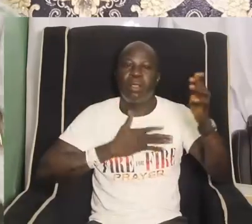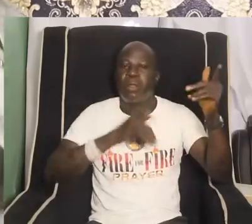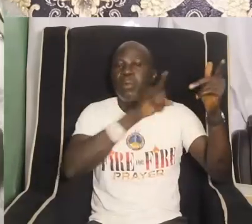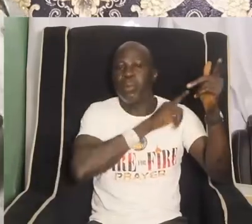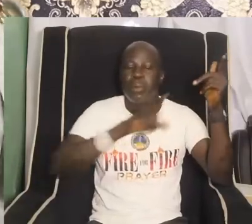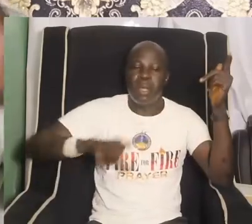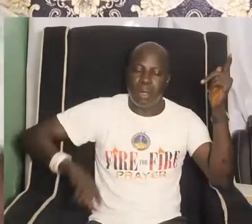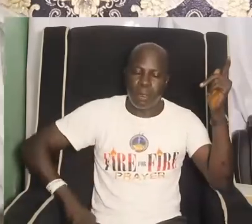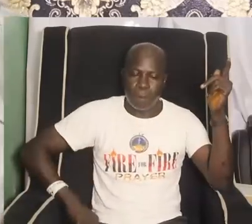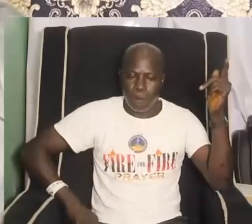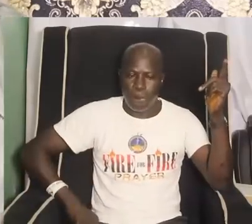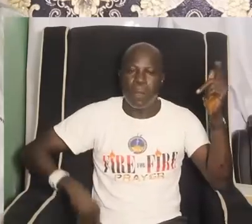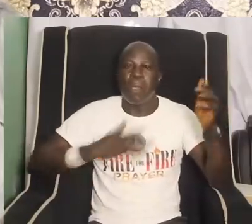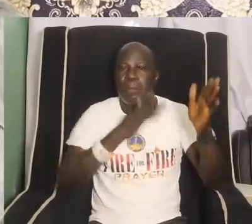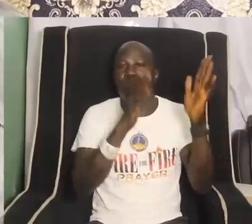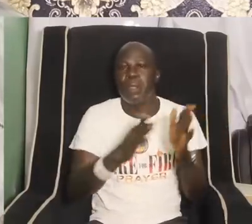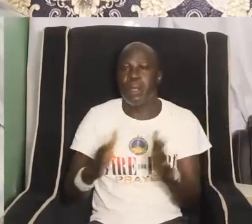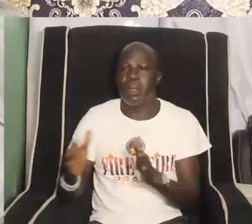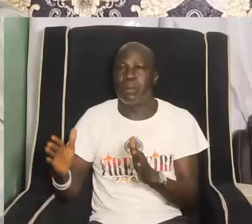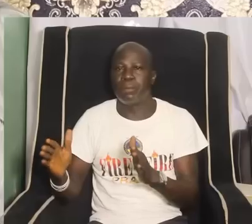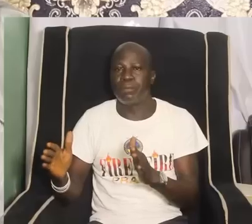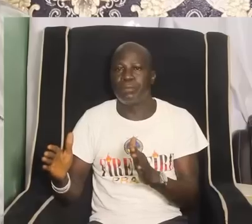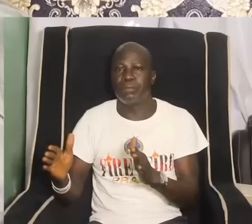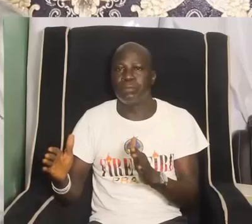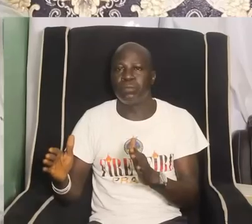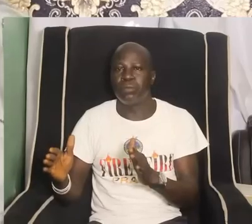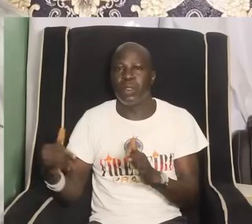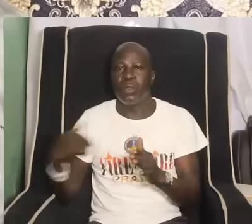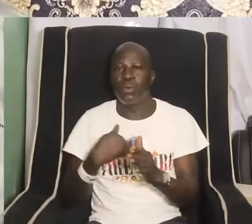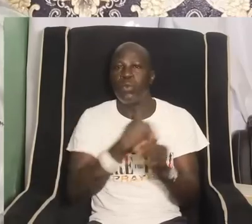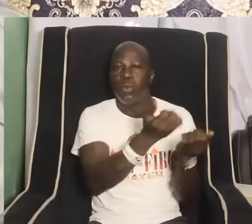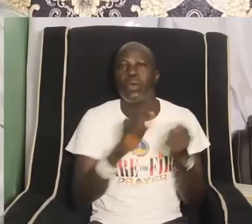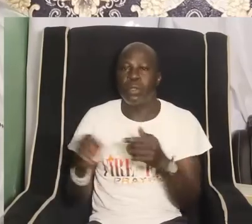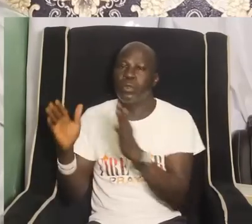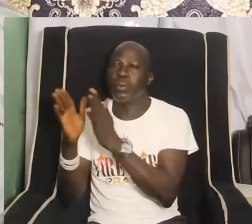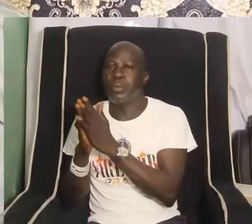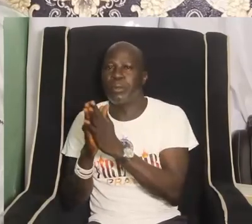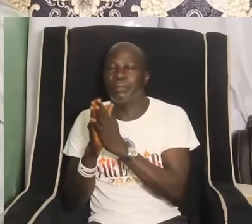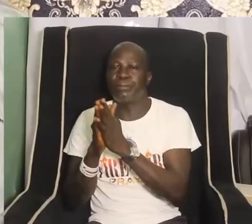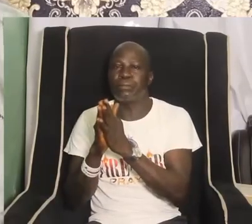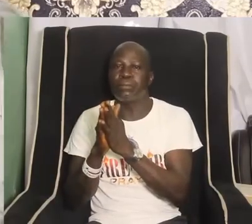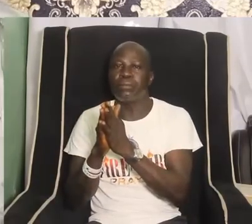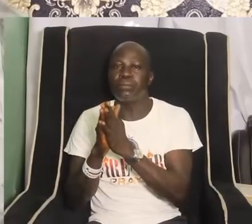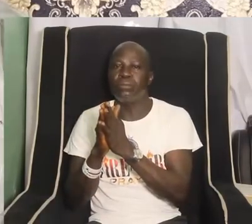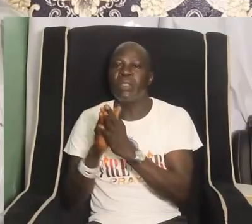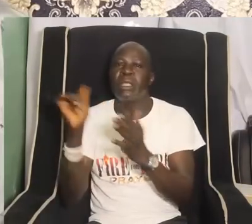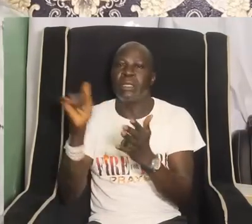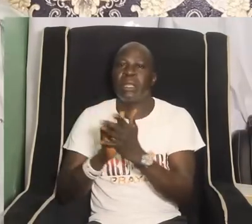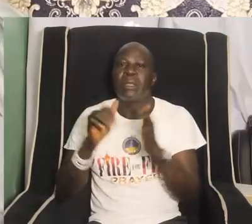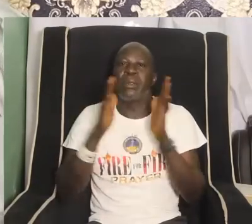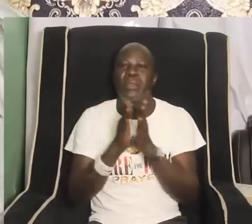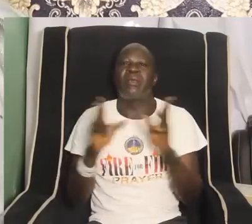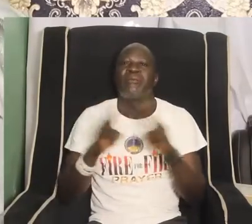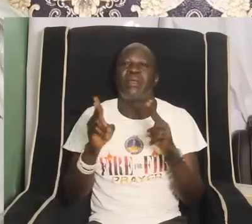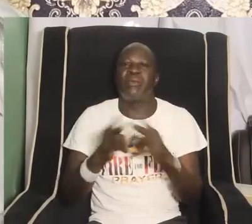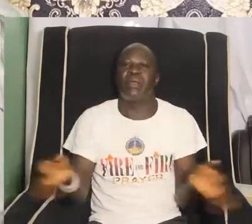In Jesus' name, my Lord. Mo asile. Get prepared. A fe gbadura. We want to pray. Adura yen se pataki. The prayer